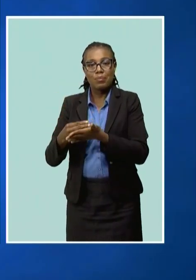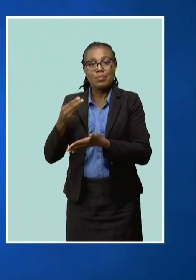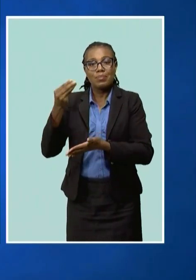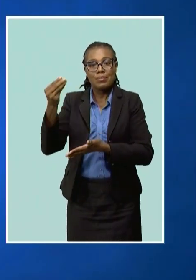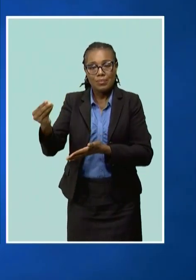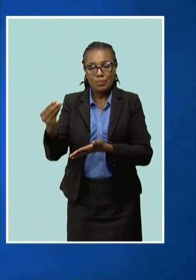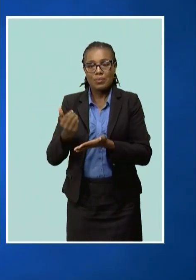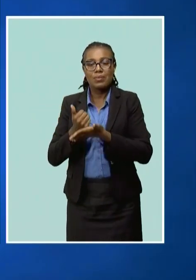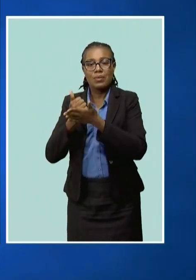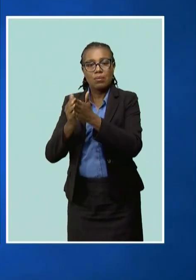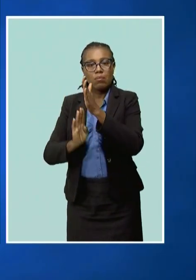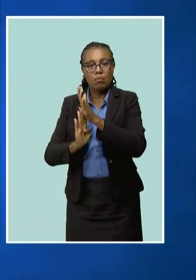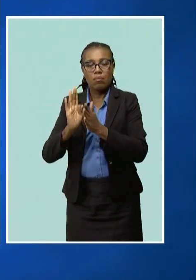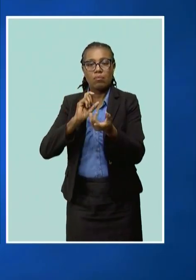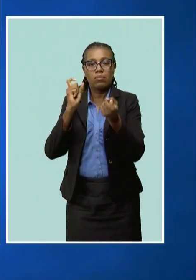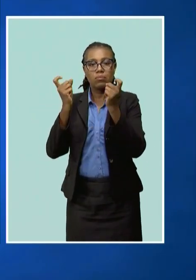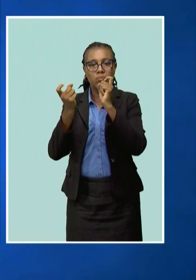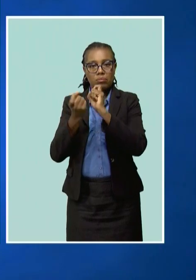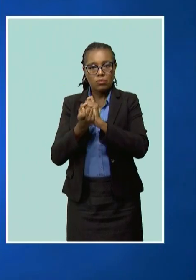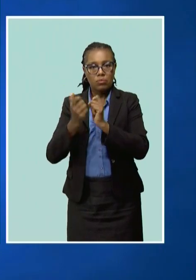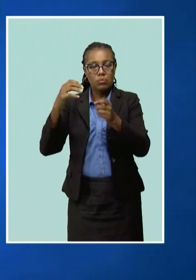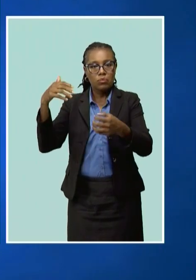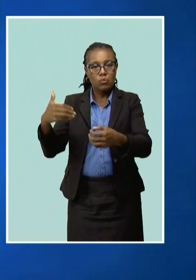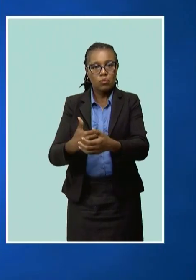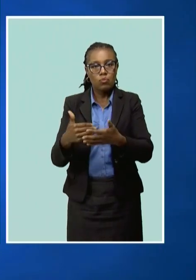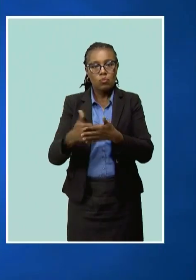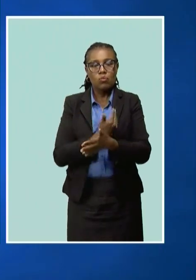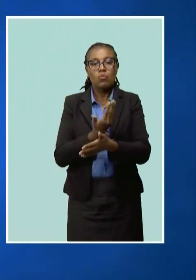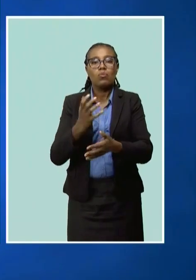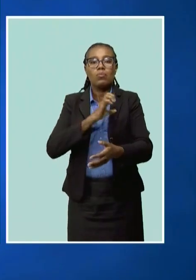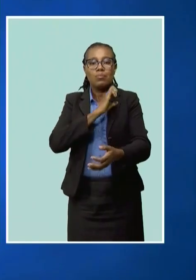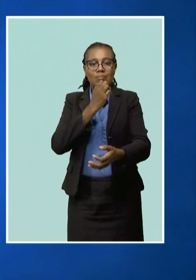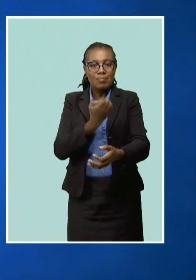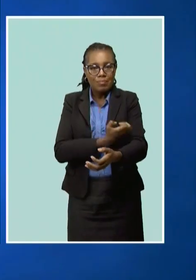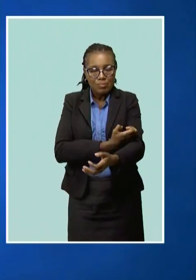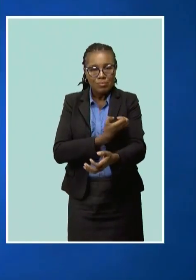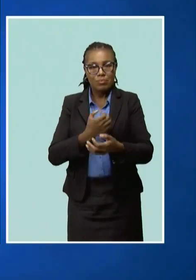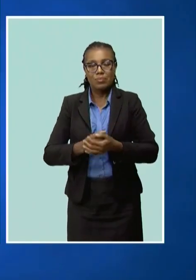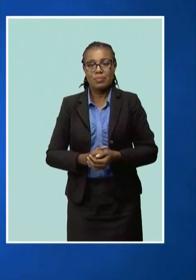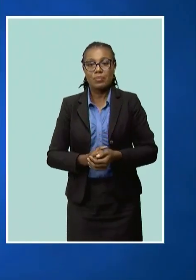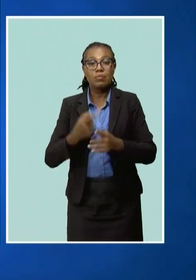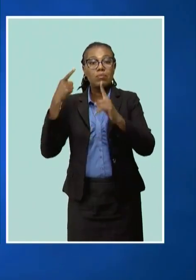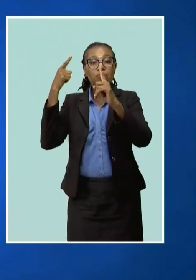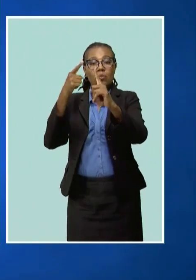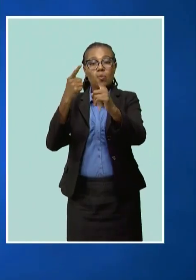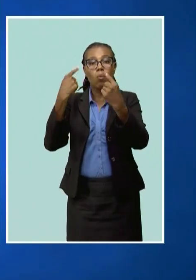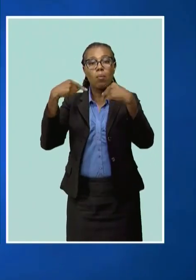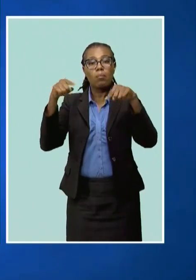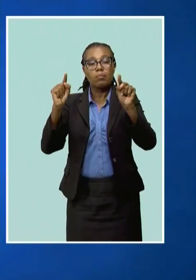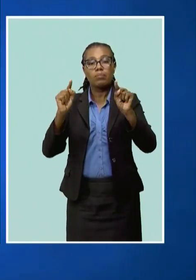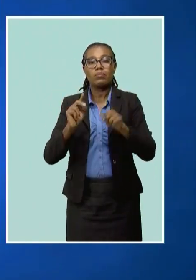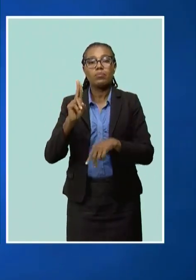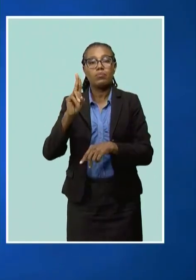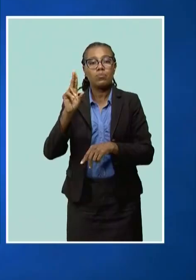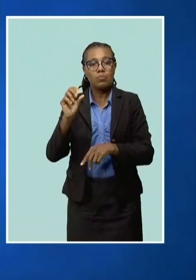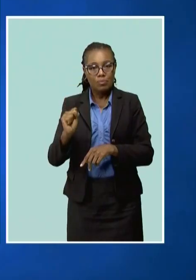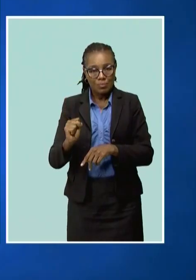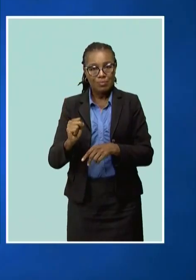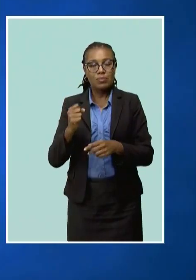the transition to renewable energy and energy efficient. To meet these goals, the United States is